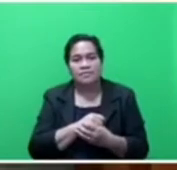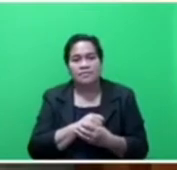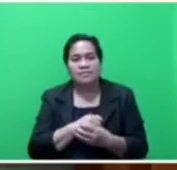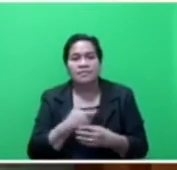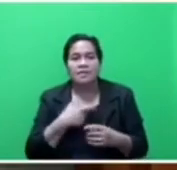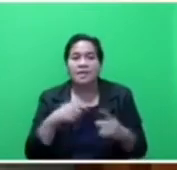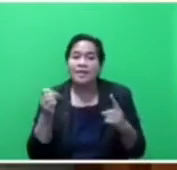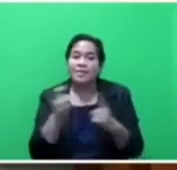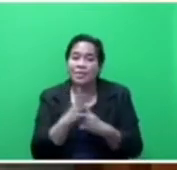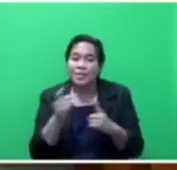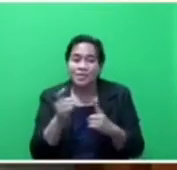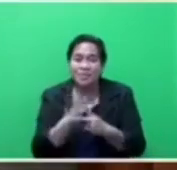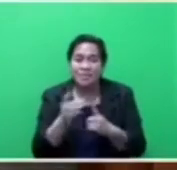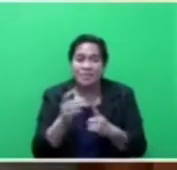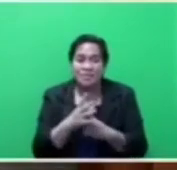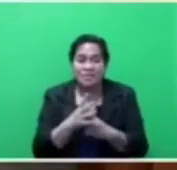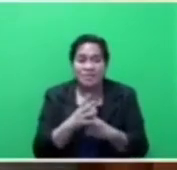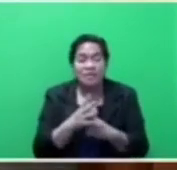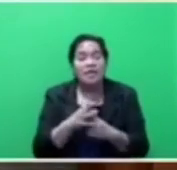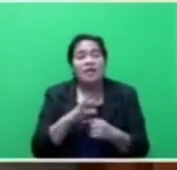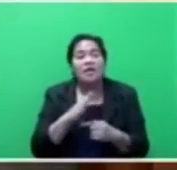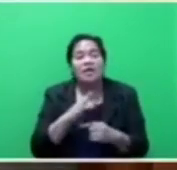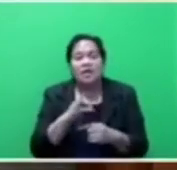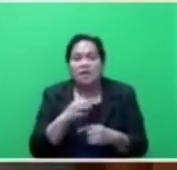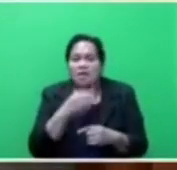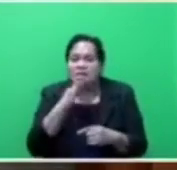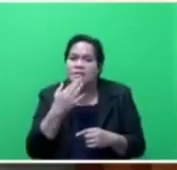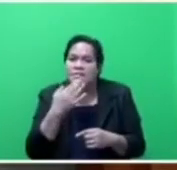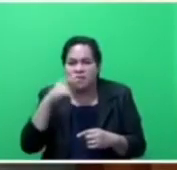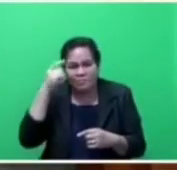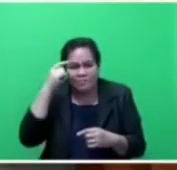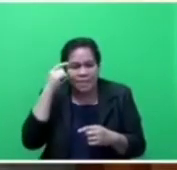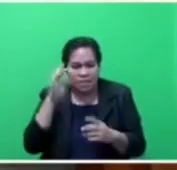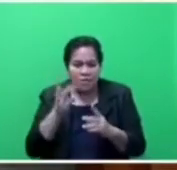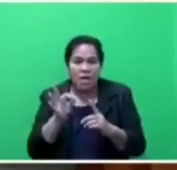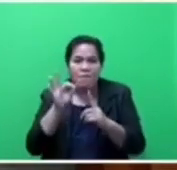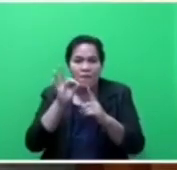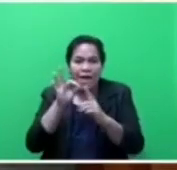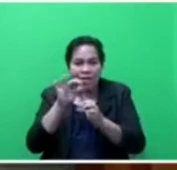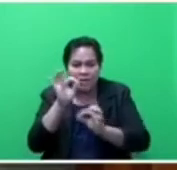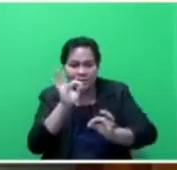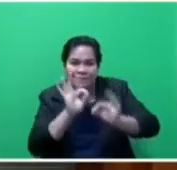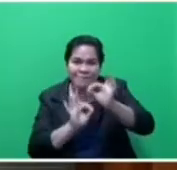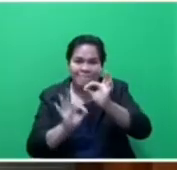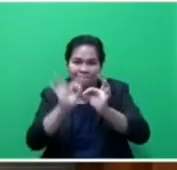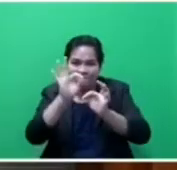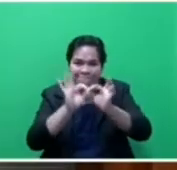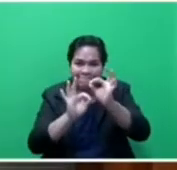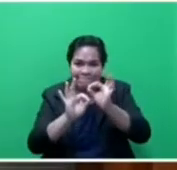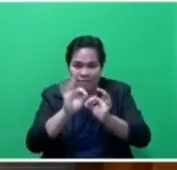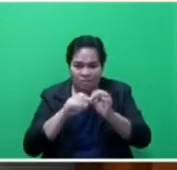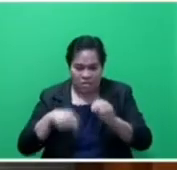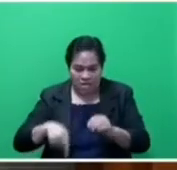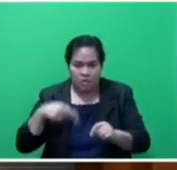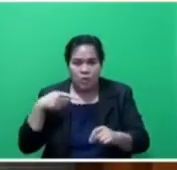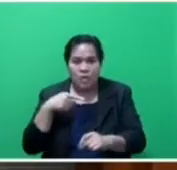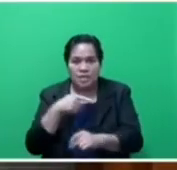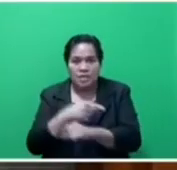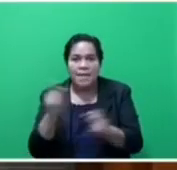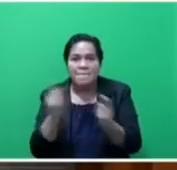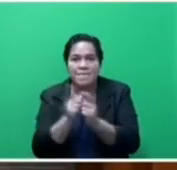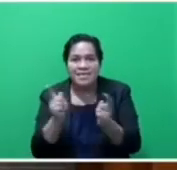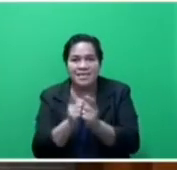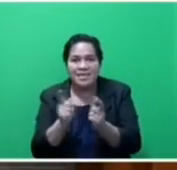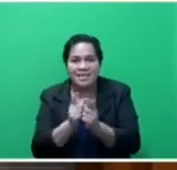importance of having to consider the priorities of the people in this week's meeting.